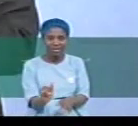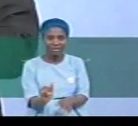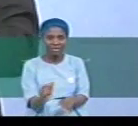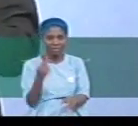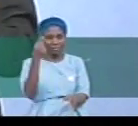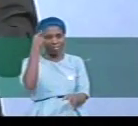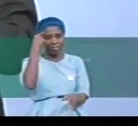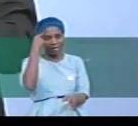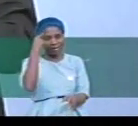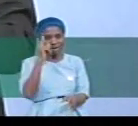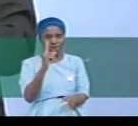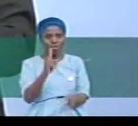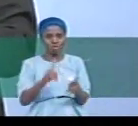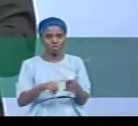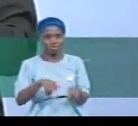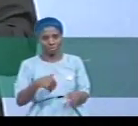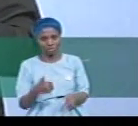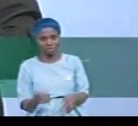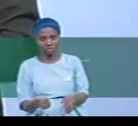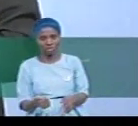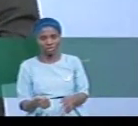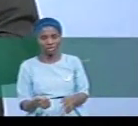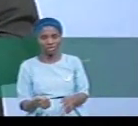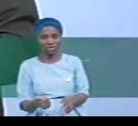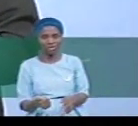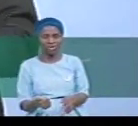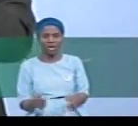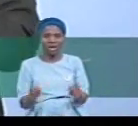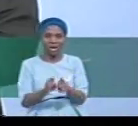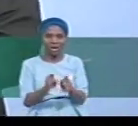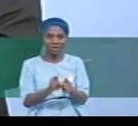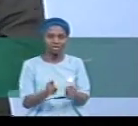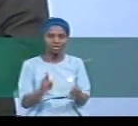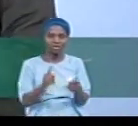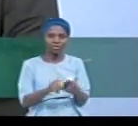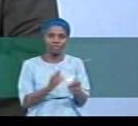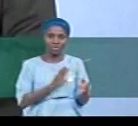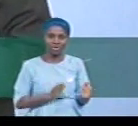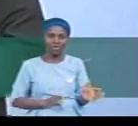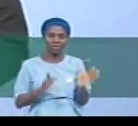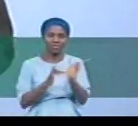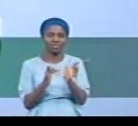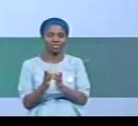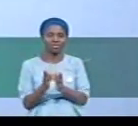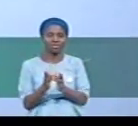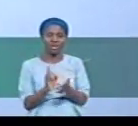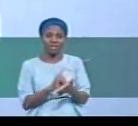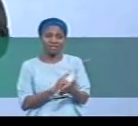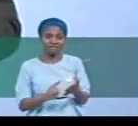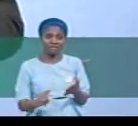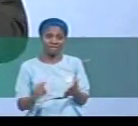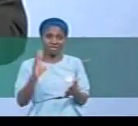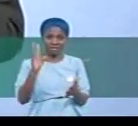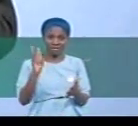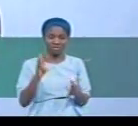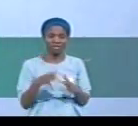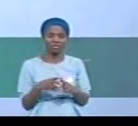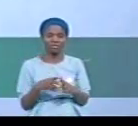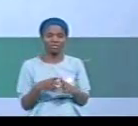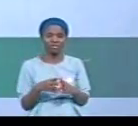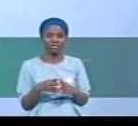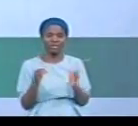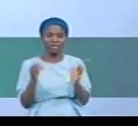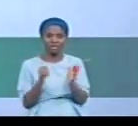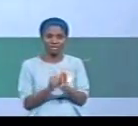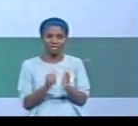another, according to Christ Jesus. Look at verse 6. In verse 6, that ye